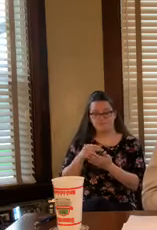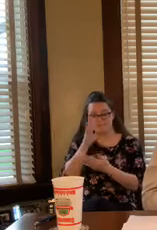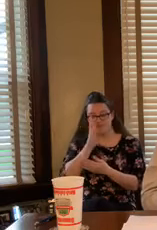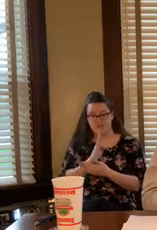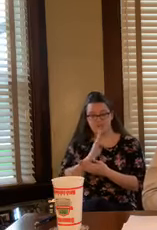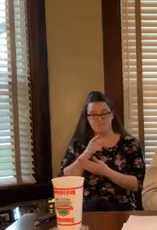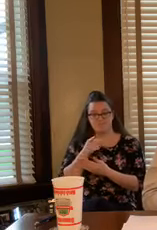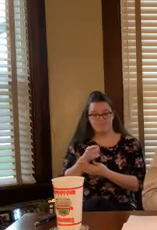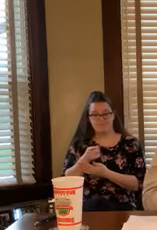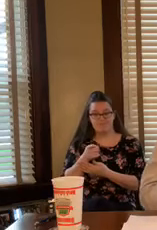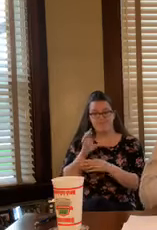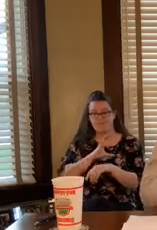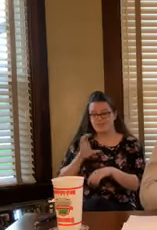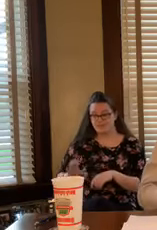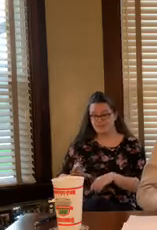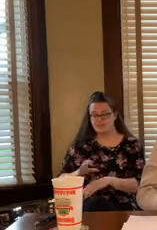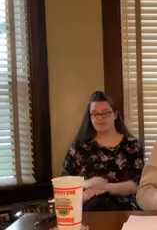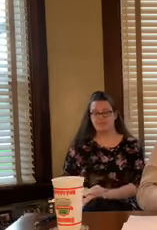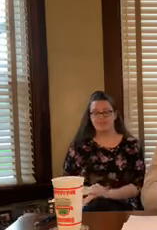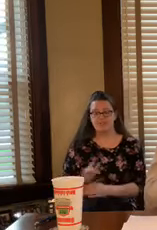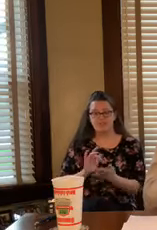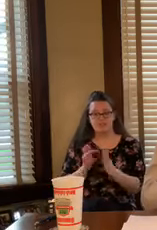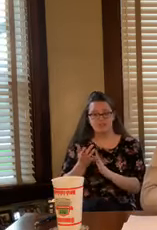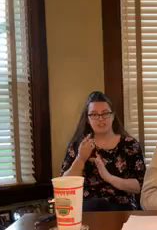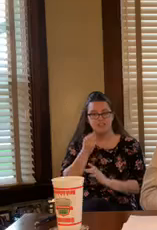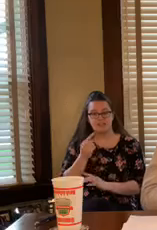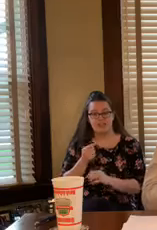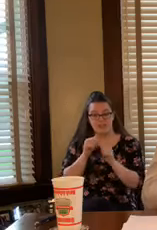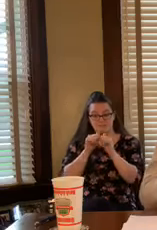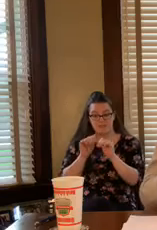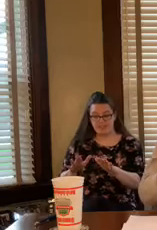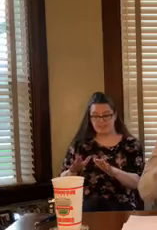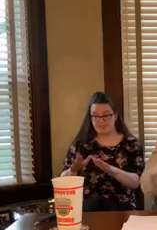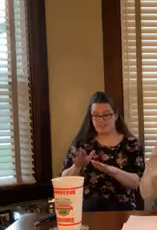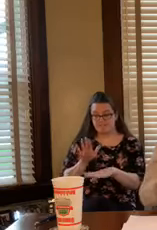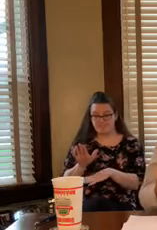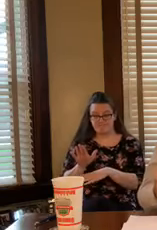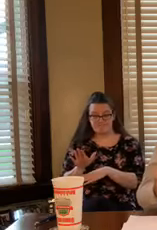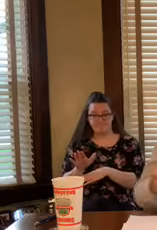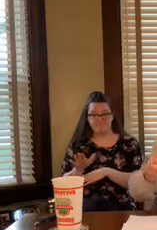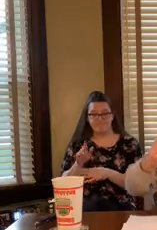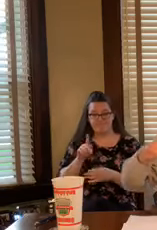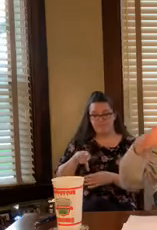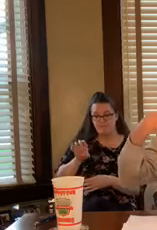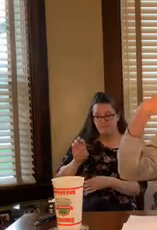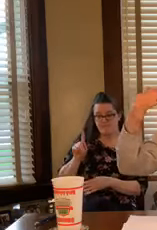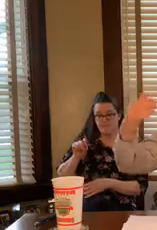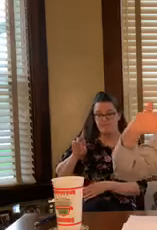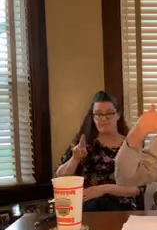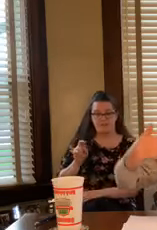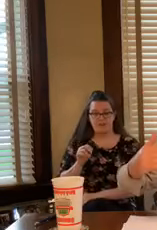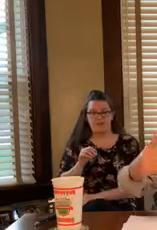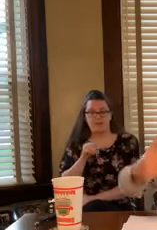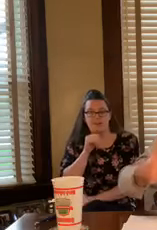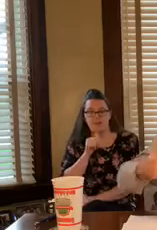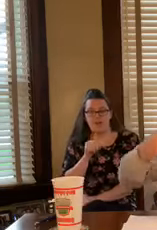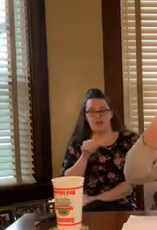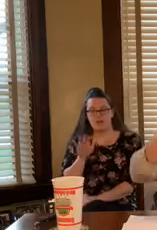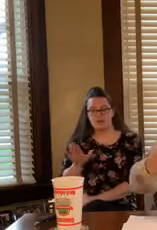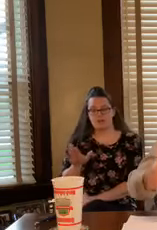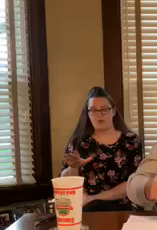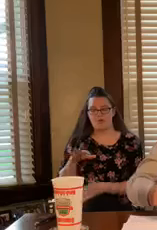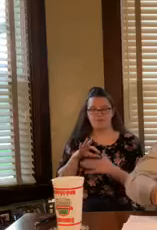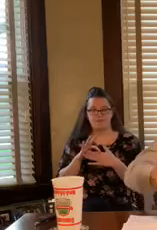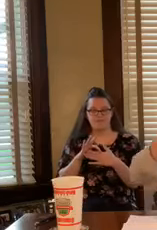God. You are the Christ." Jesus says, "Blessed are you, Peter, because it's not flesh and blood. It wasn't your own human intellect